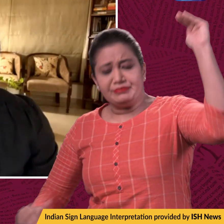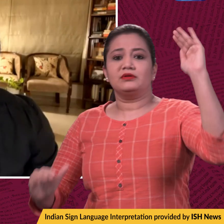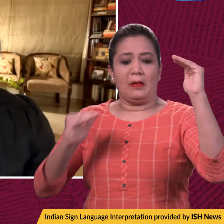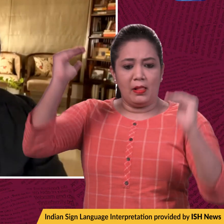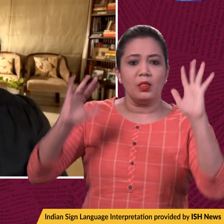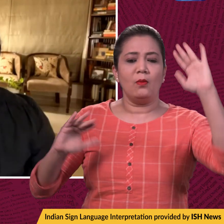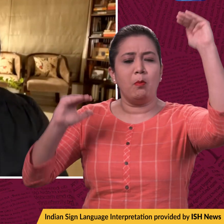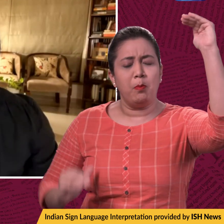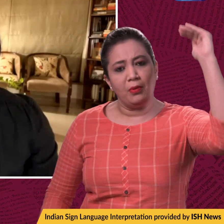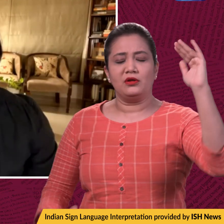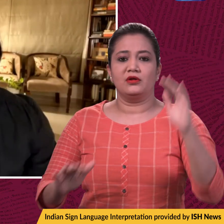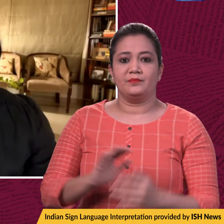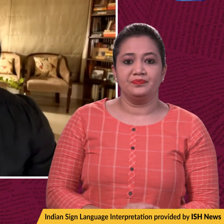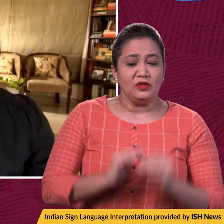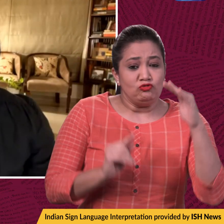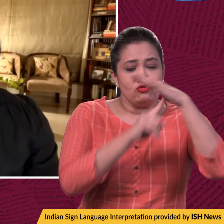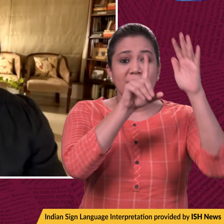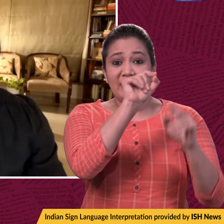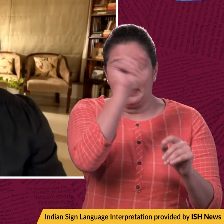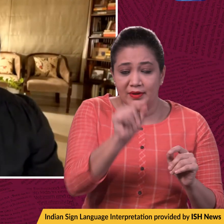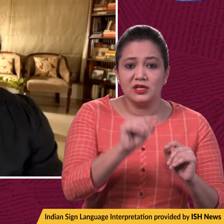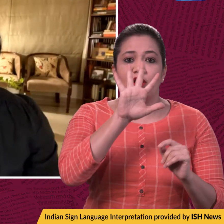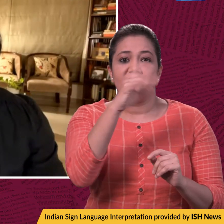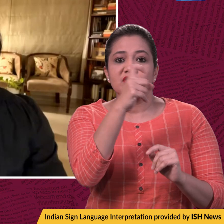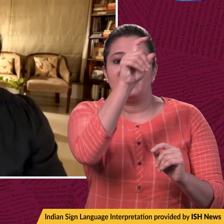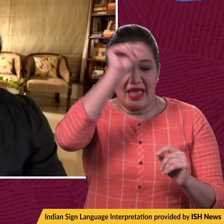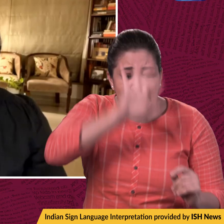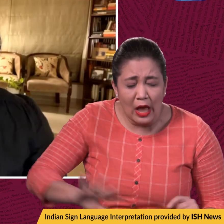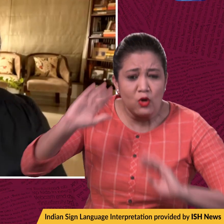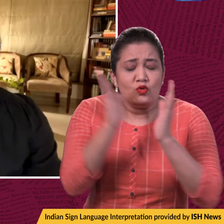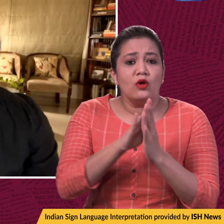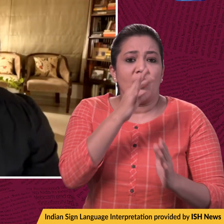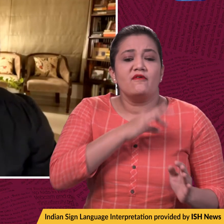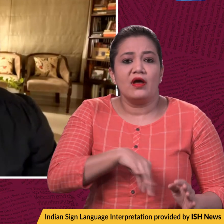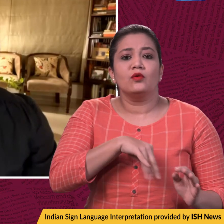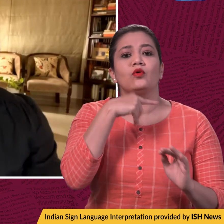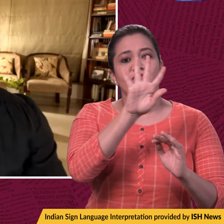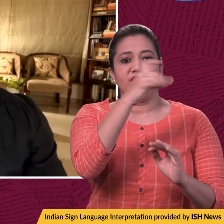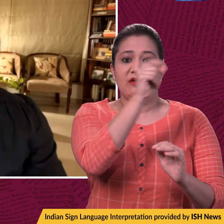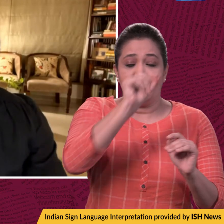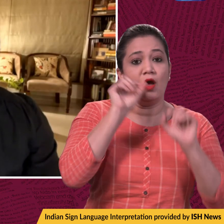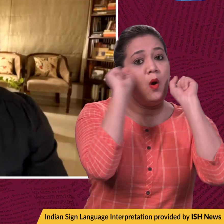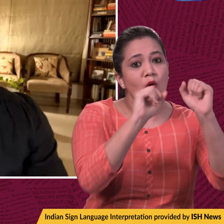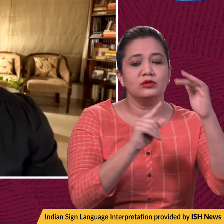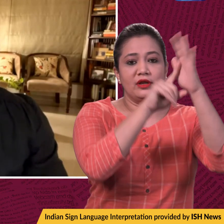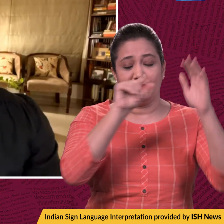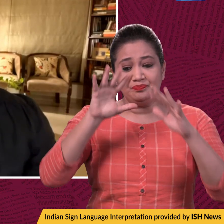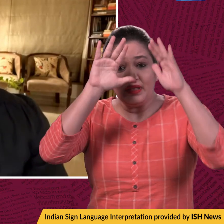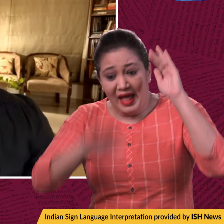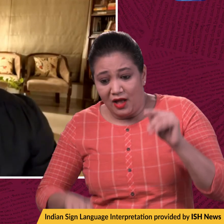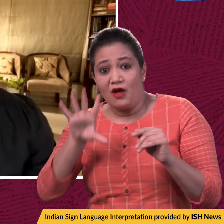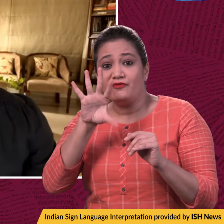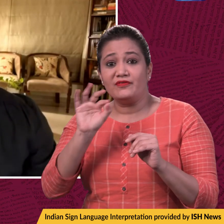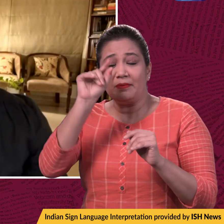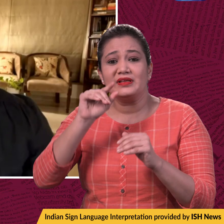10% of the population holds 57% of the wealth, the total national income, whereas the